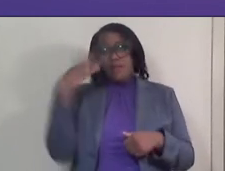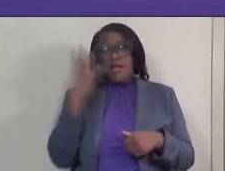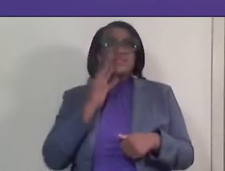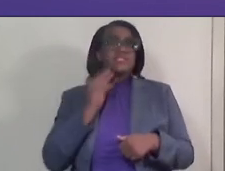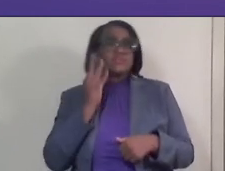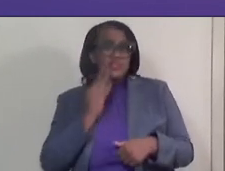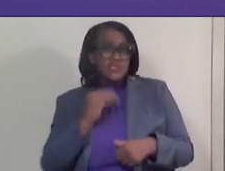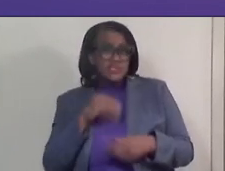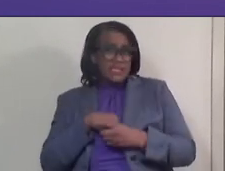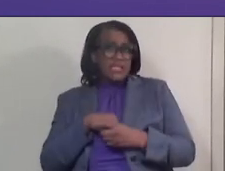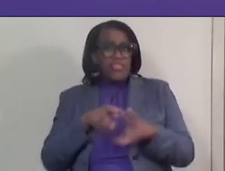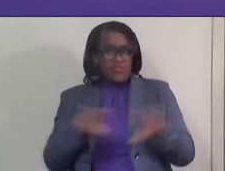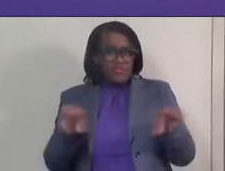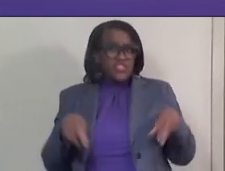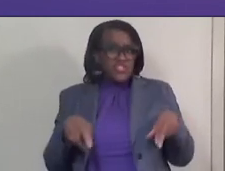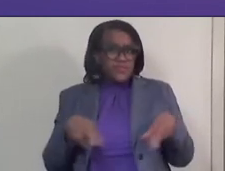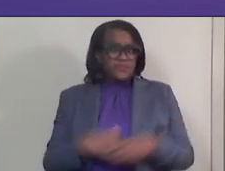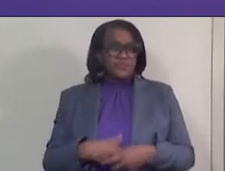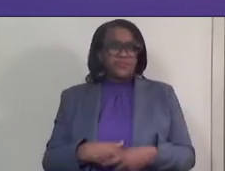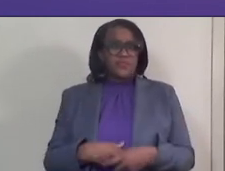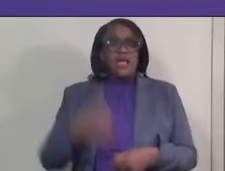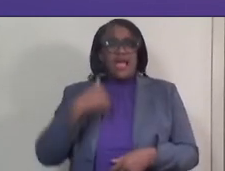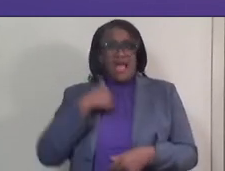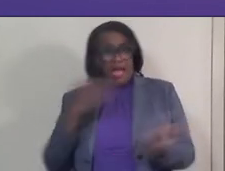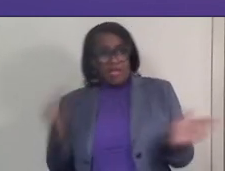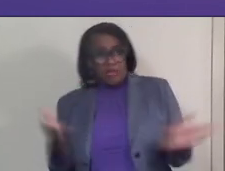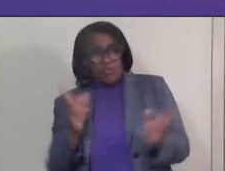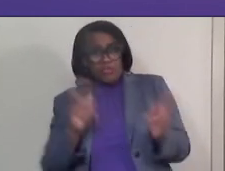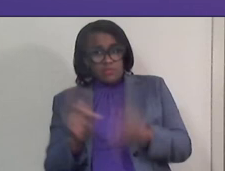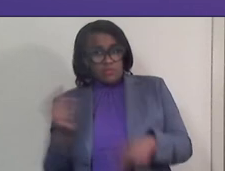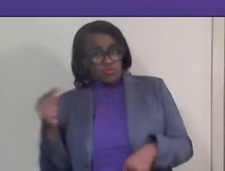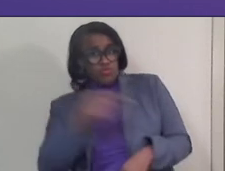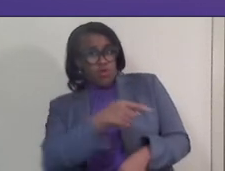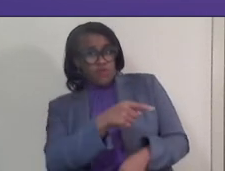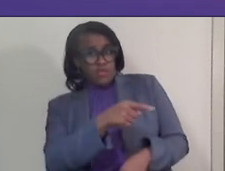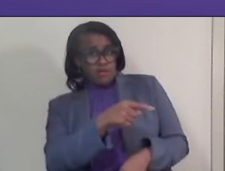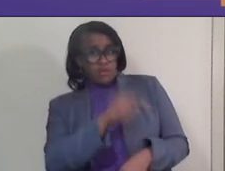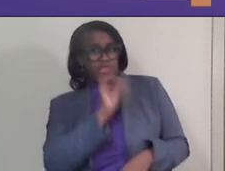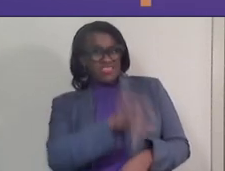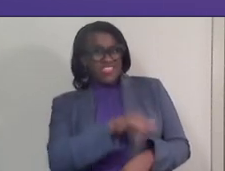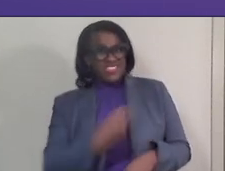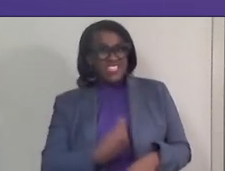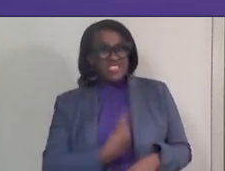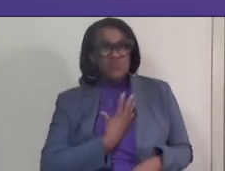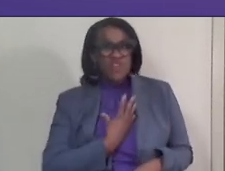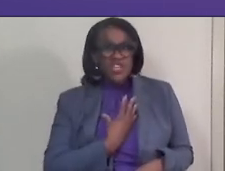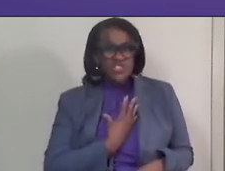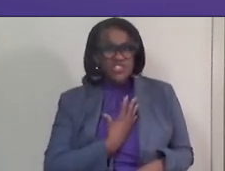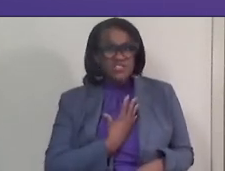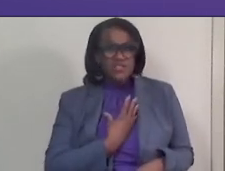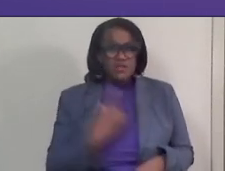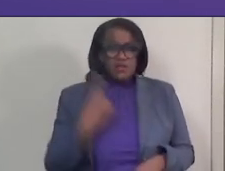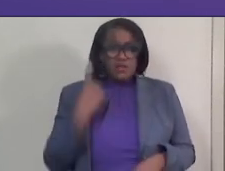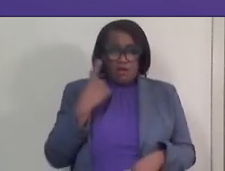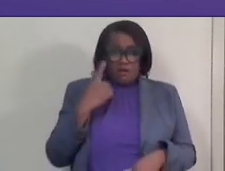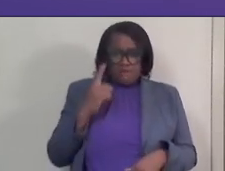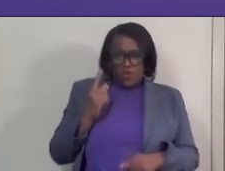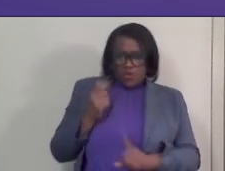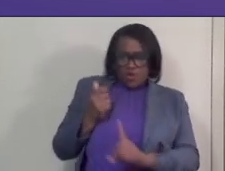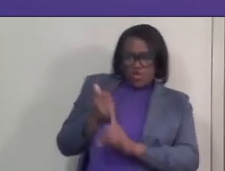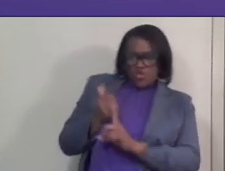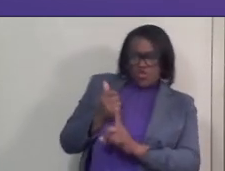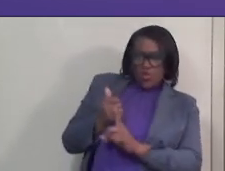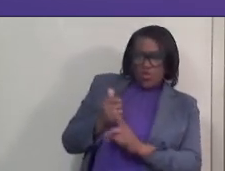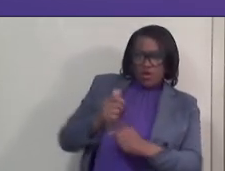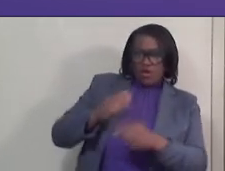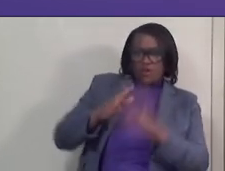And I point folks to that as inspiration for your own neighborhood,